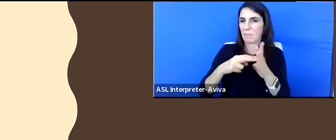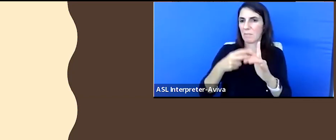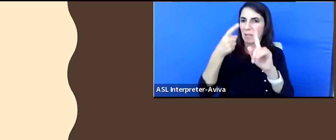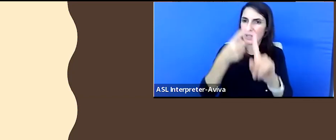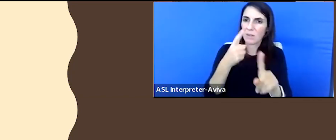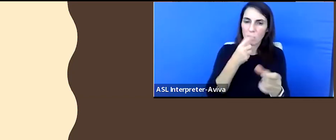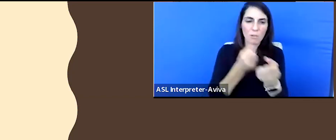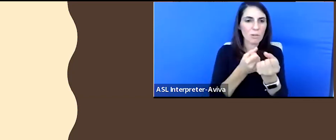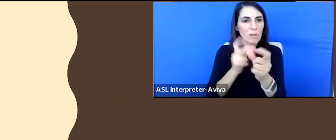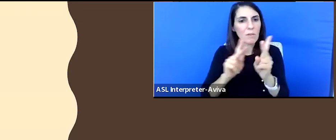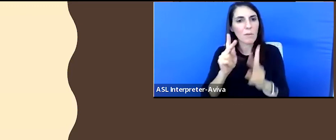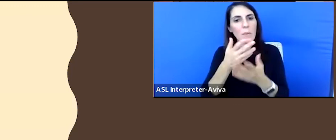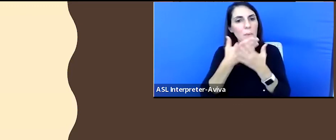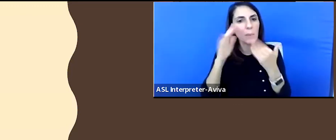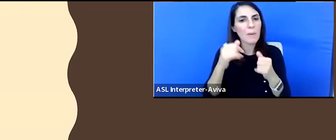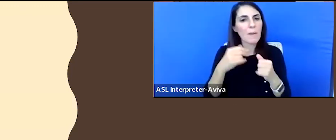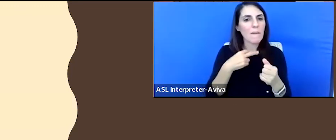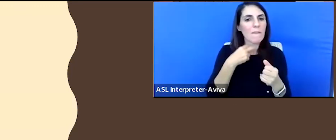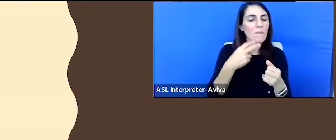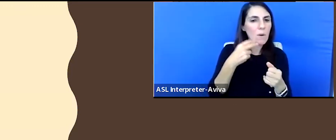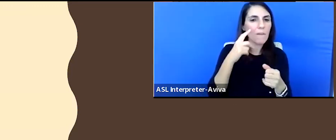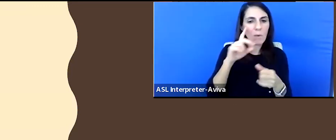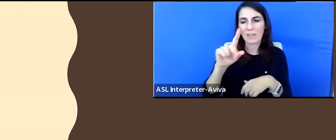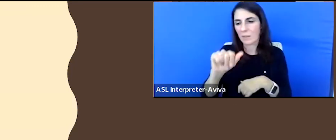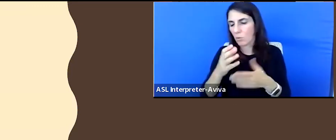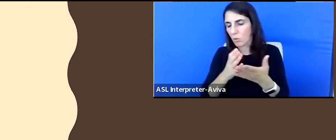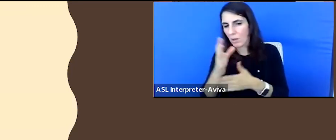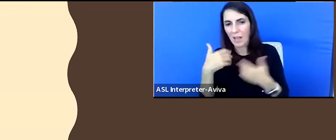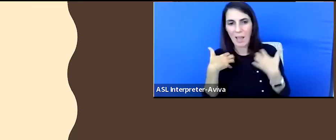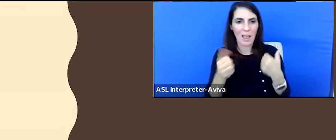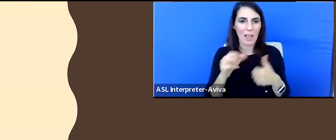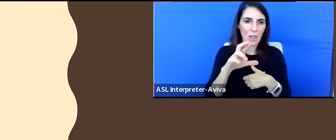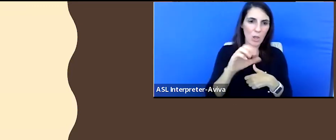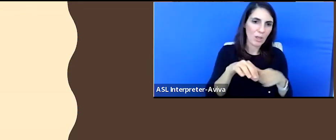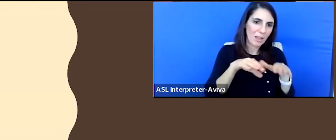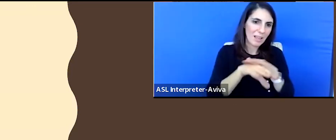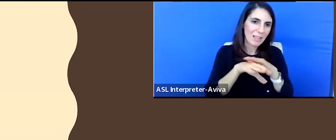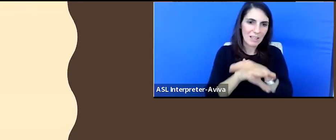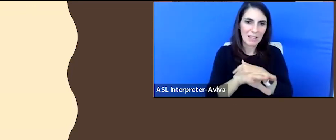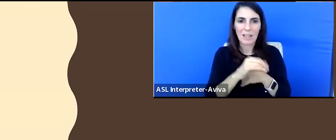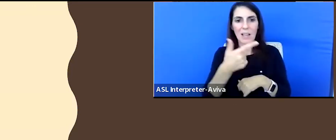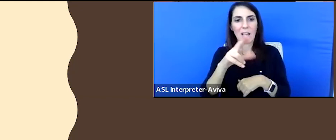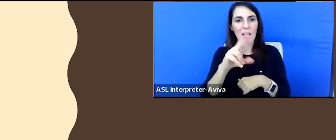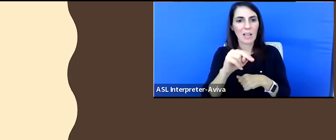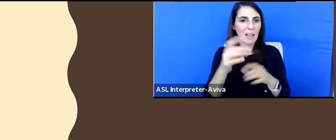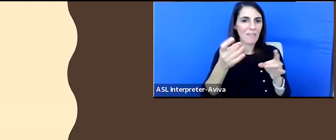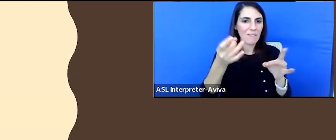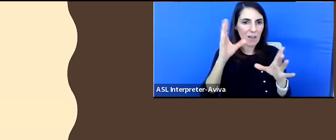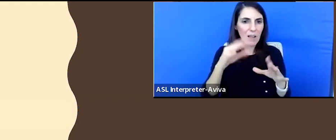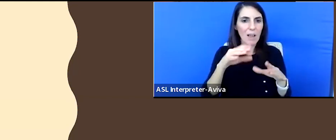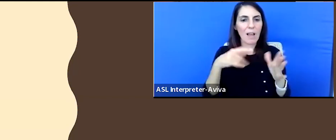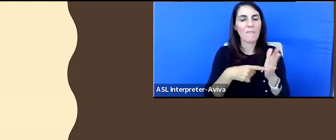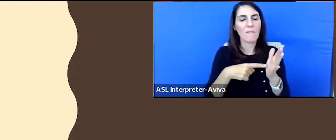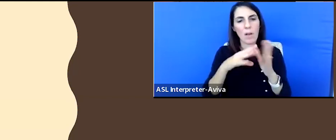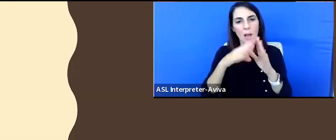by being a voice for the voiceless on issues such as disability rights, healthcare, accessibility, gun violence, affordable housing,